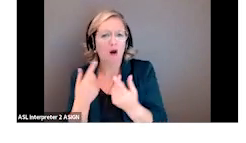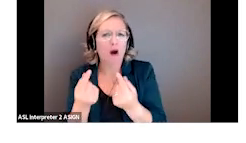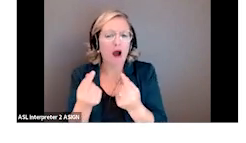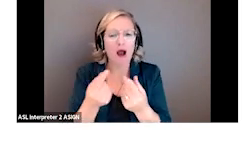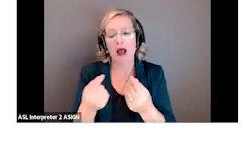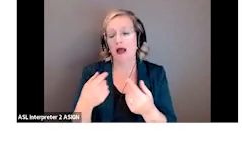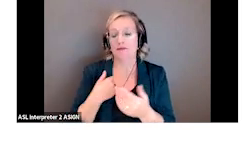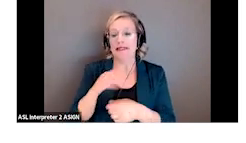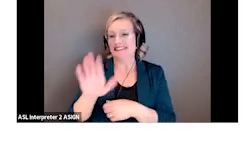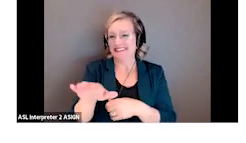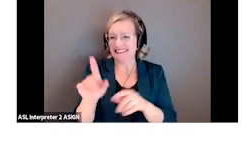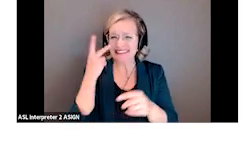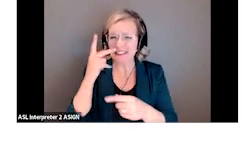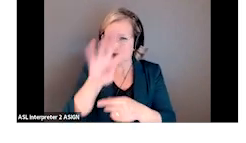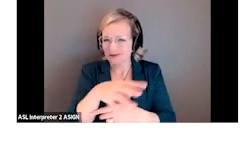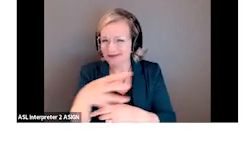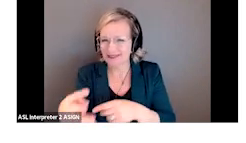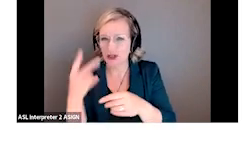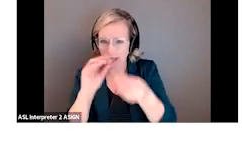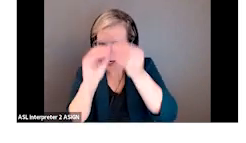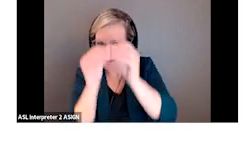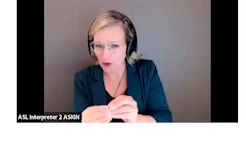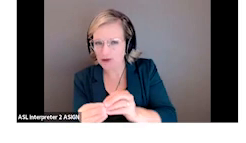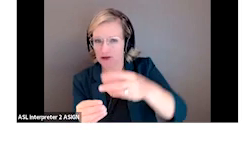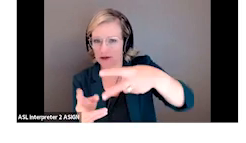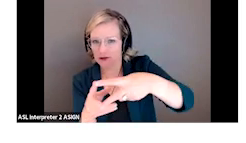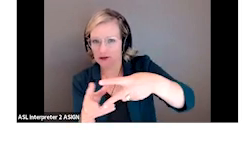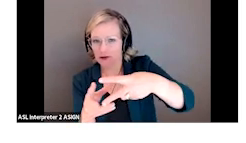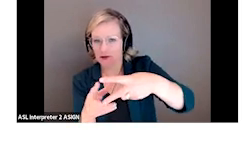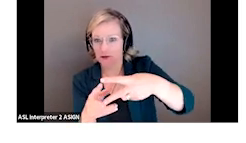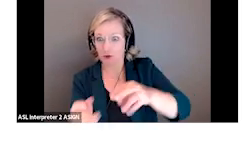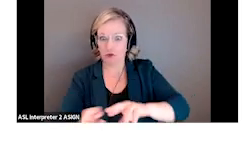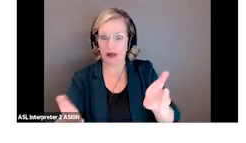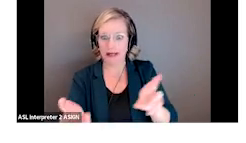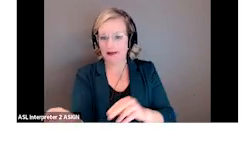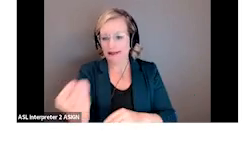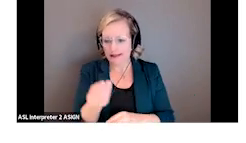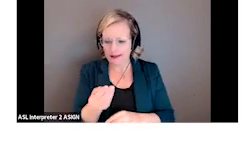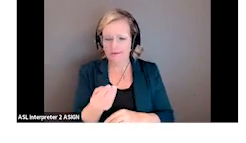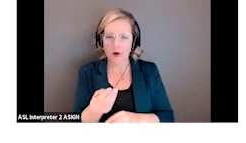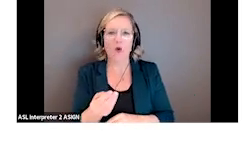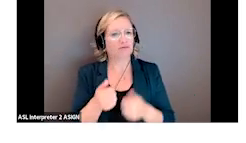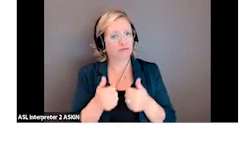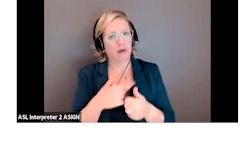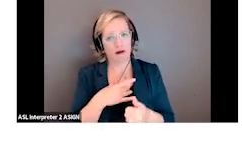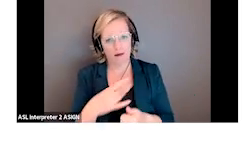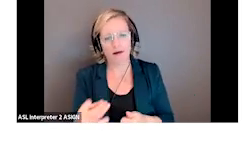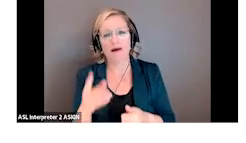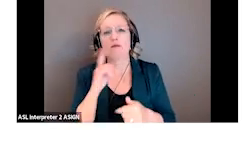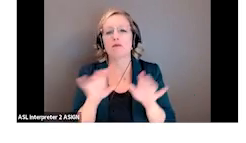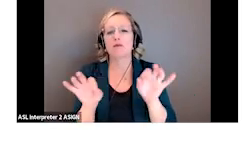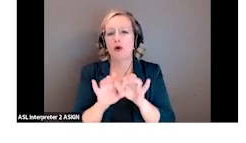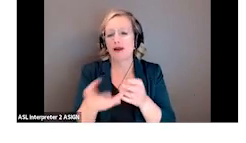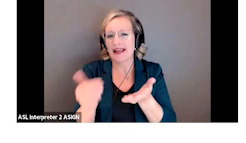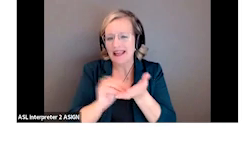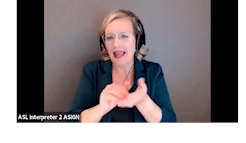numbers, which is awesome. And so I really encourage you to make sure you have a really sharp pencil on your costs and